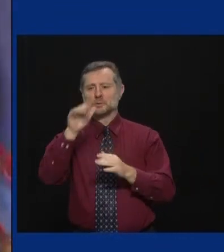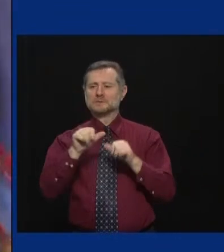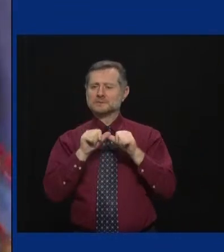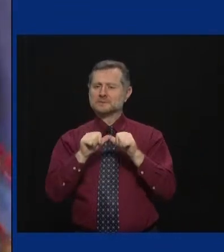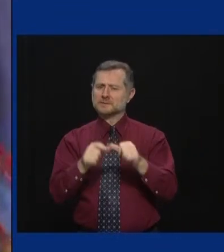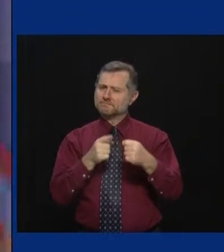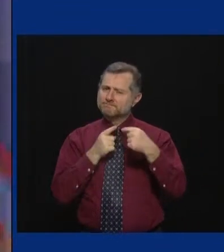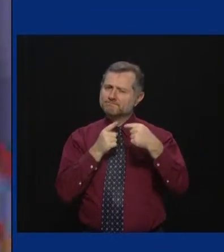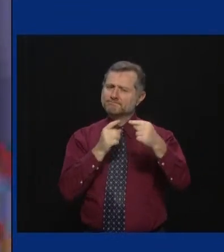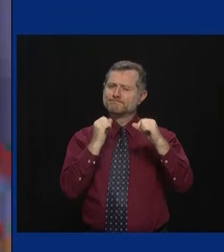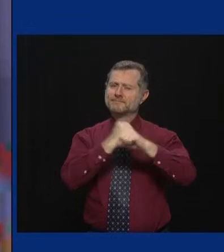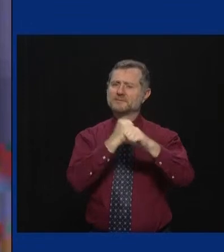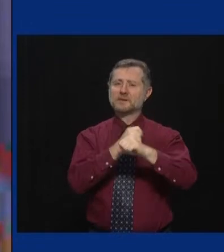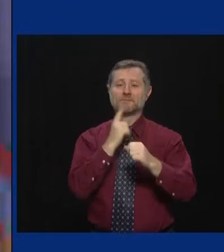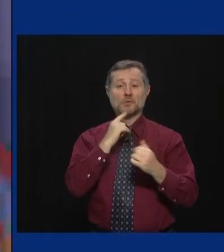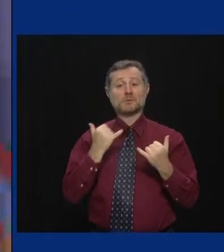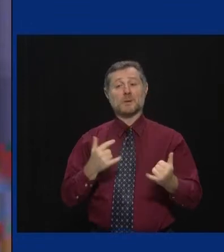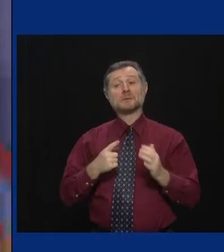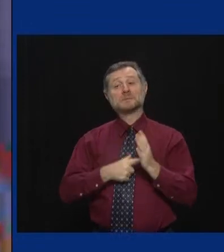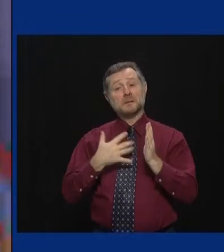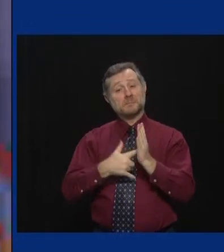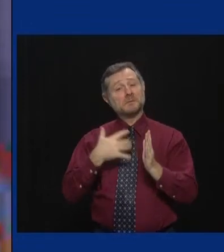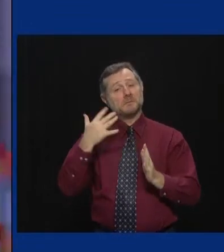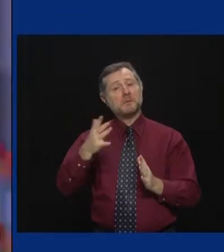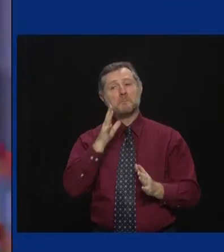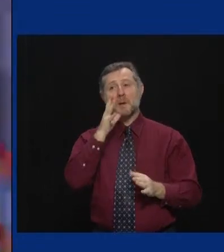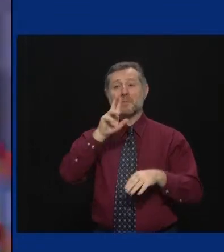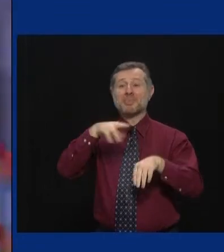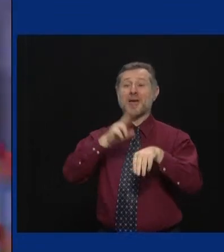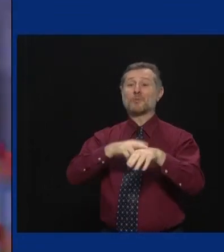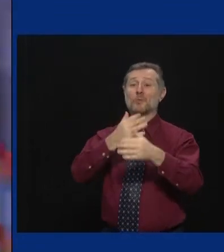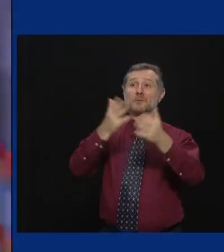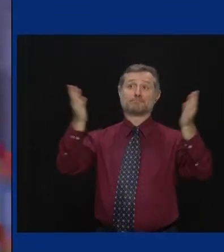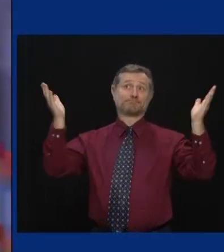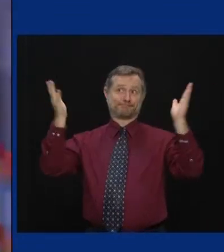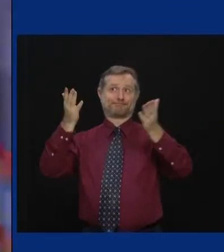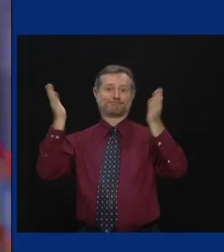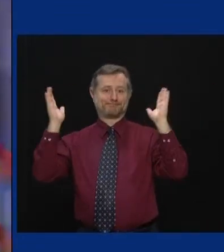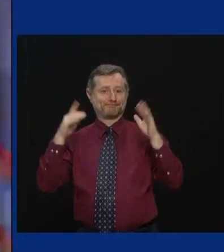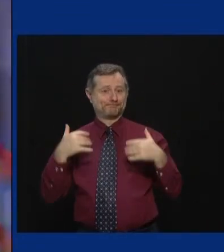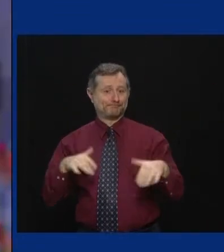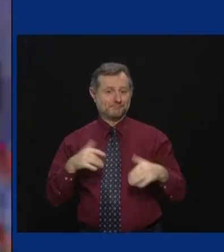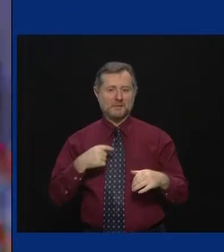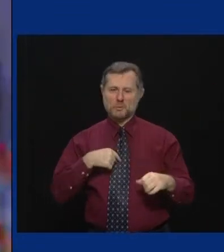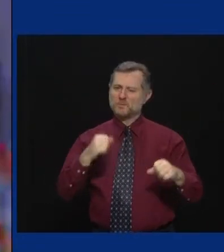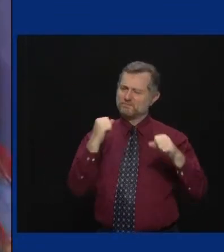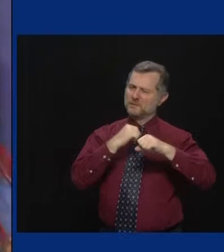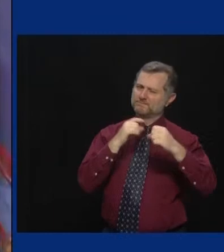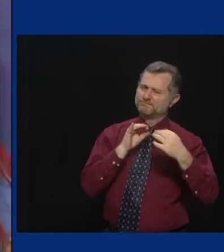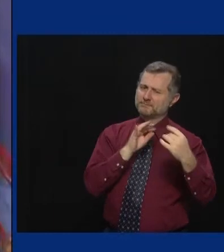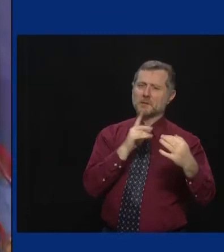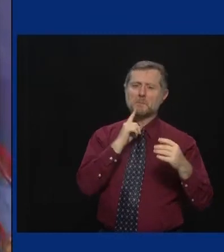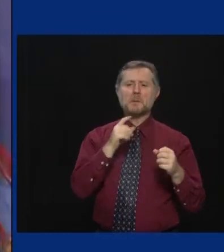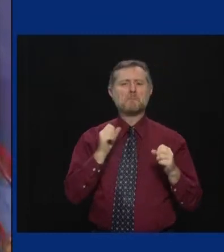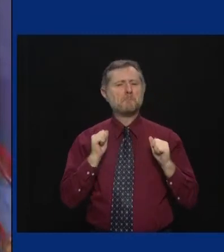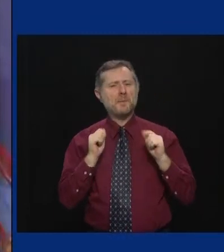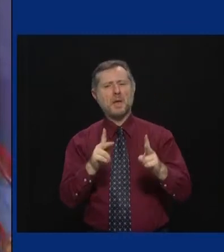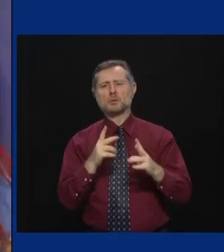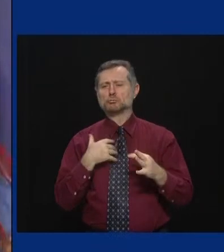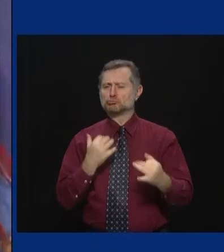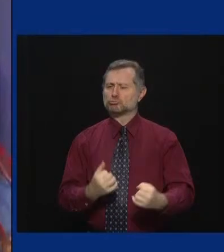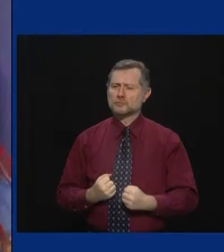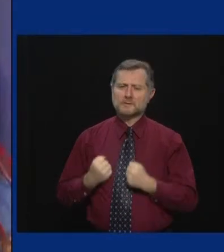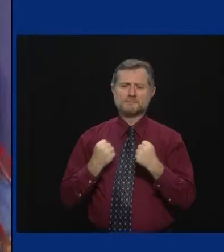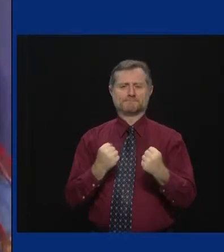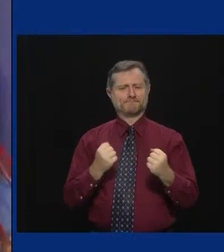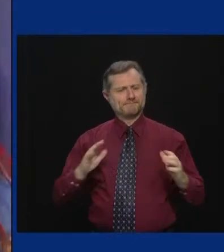the rages of Mother Nature feels like she's getting the upper hand on us, but this is how we fight back. We build resiliency, we launch clean power,